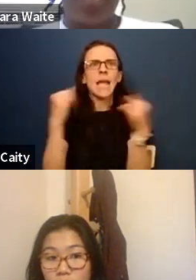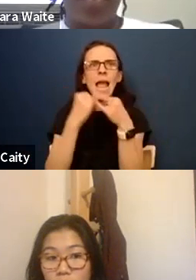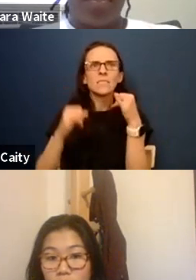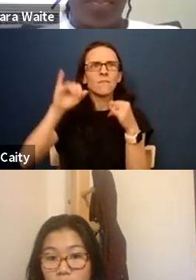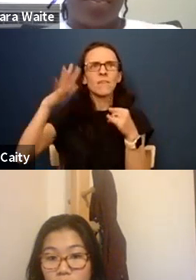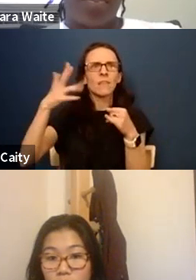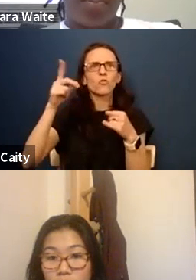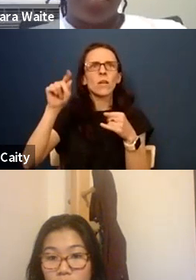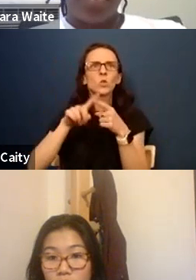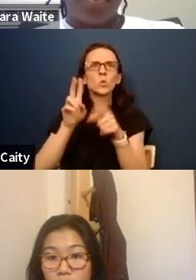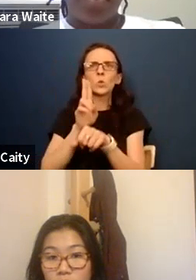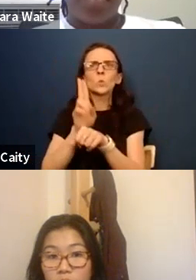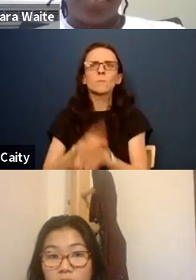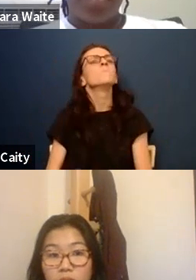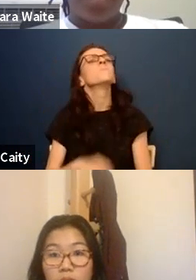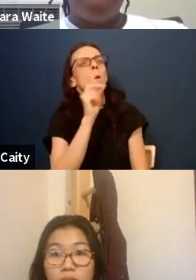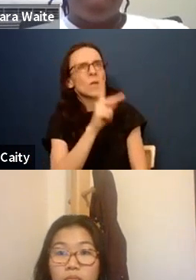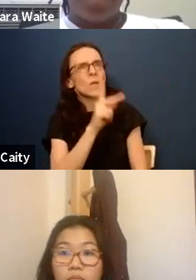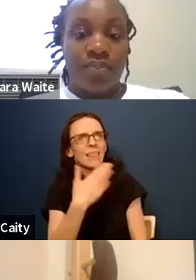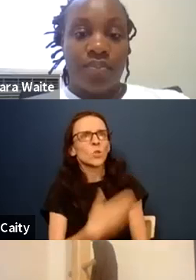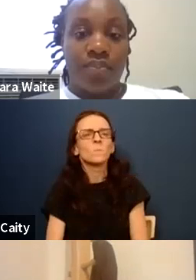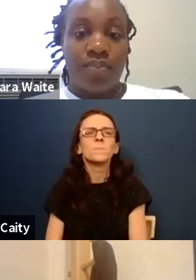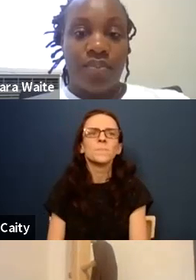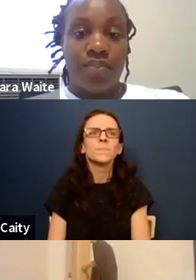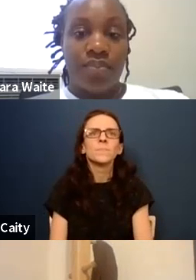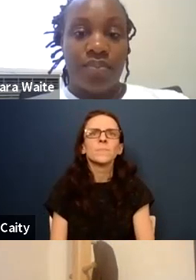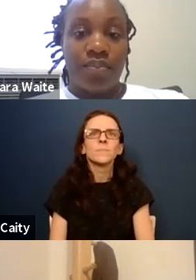use. Okay, thank you.